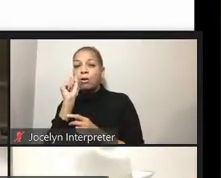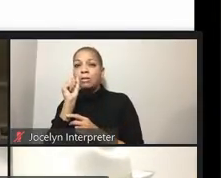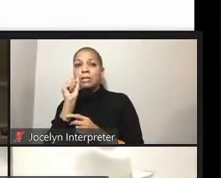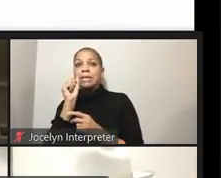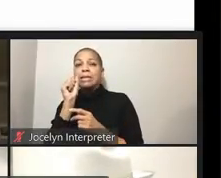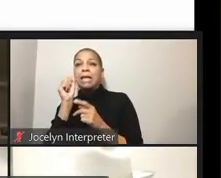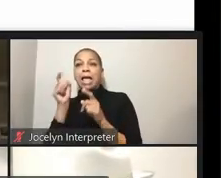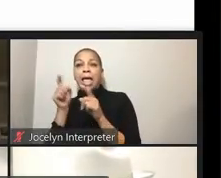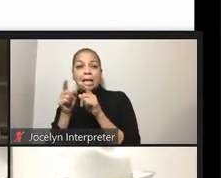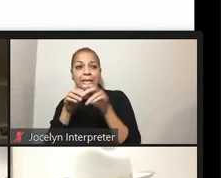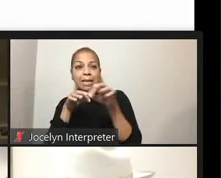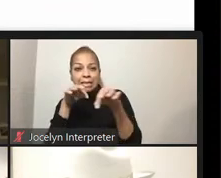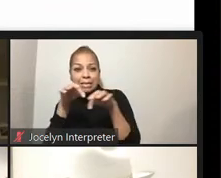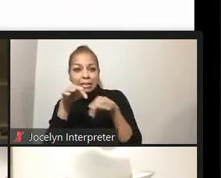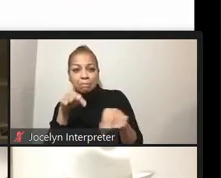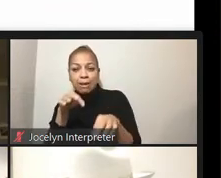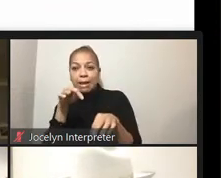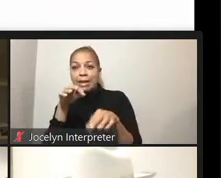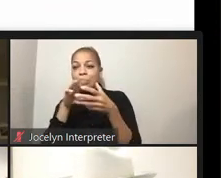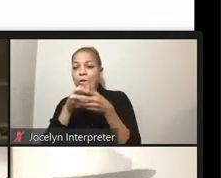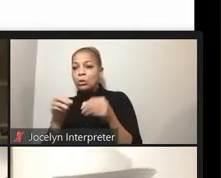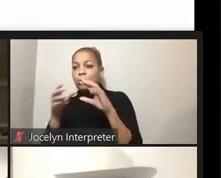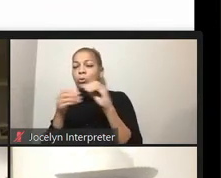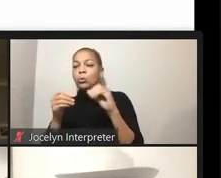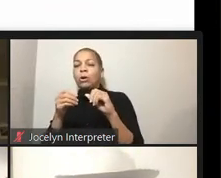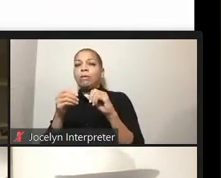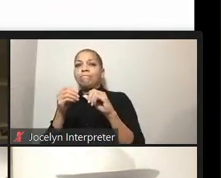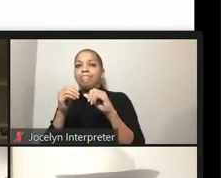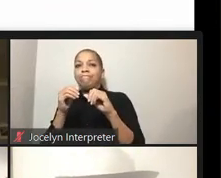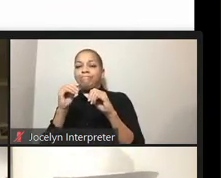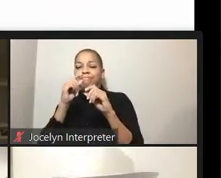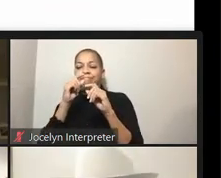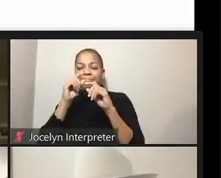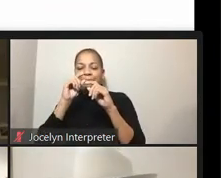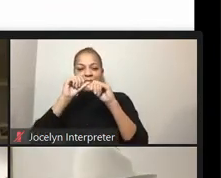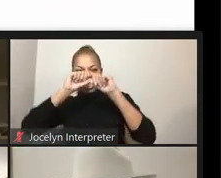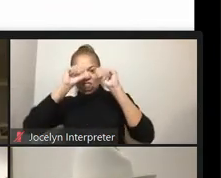of these narratives, shape our memory of that fateful day.